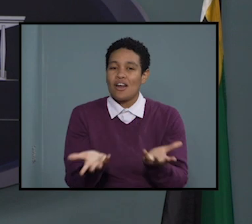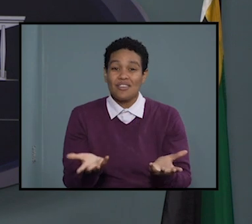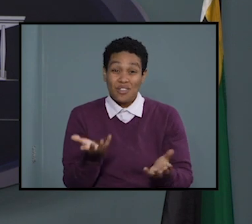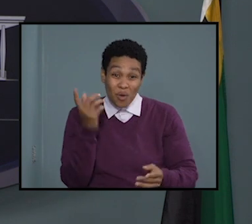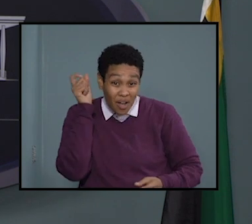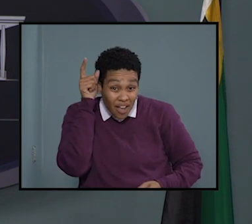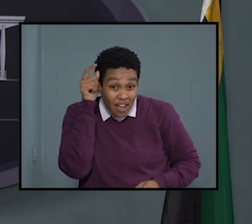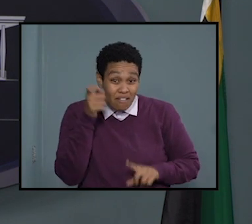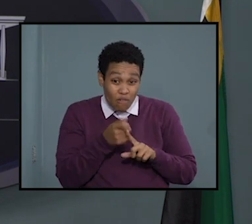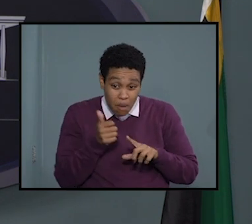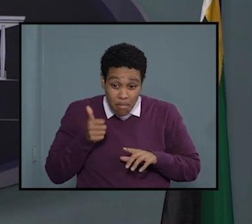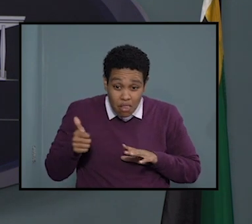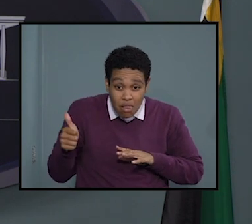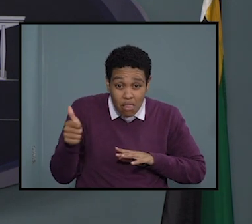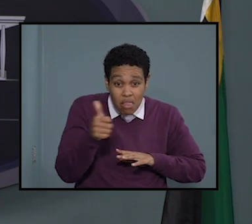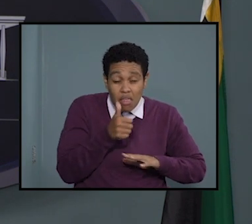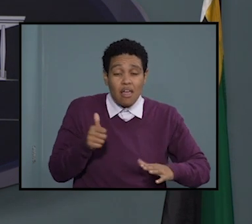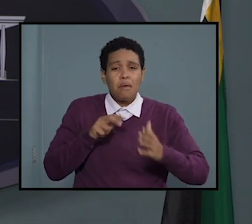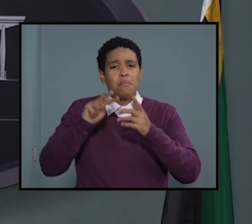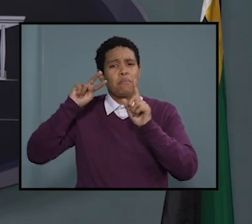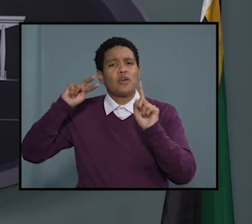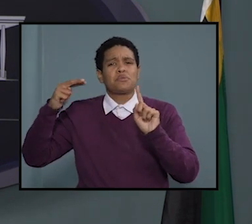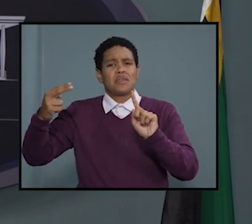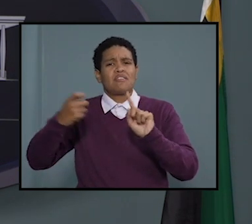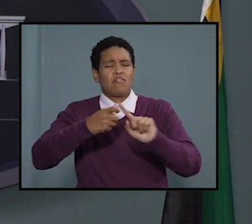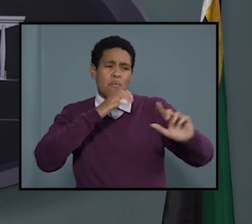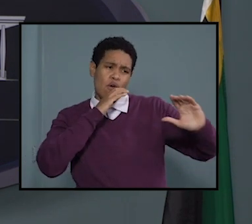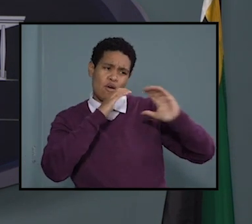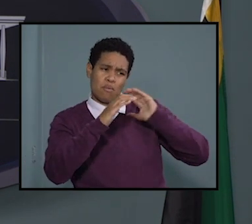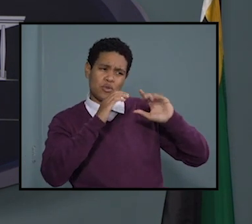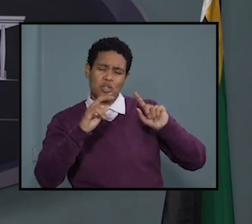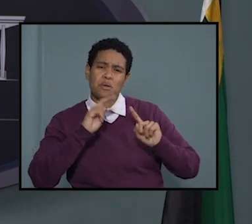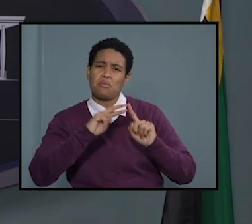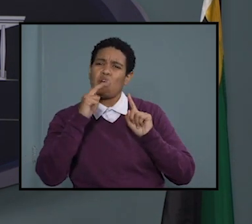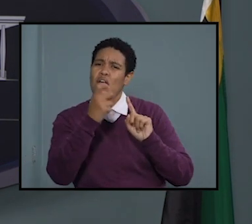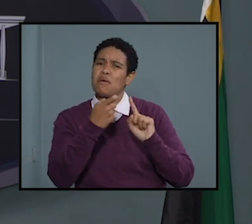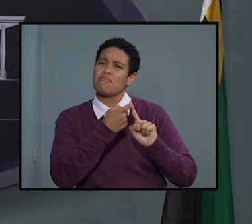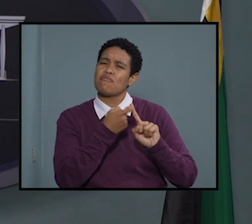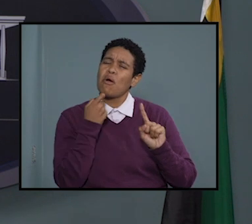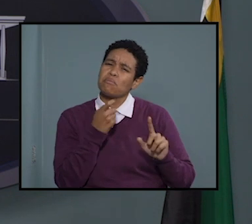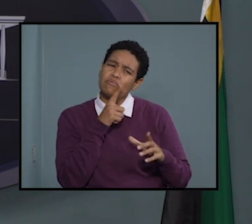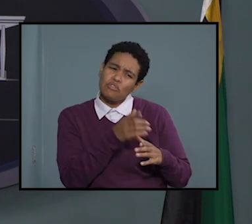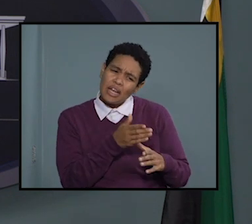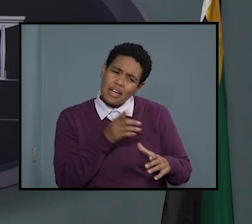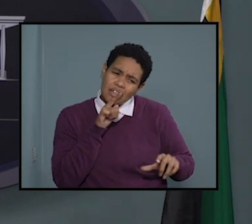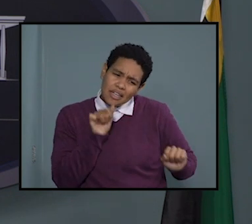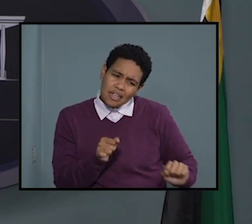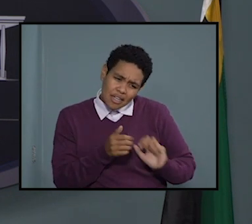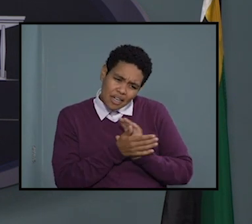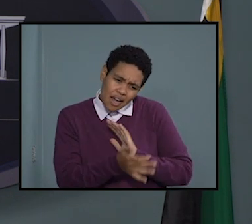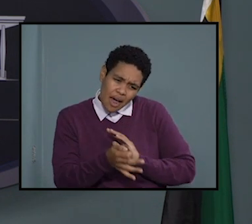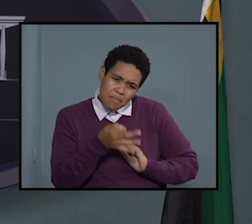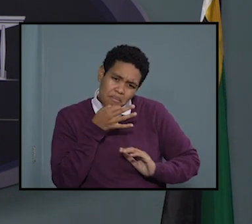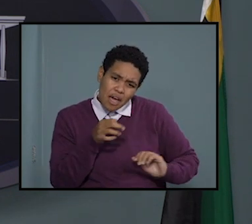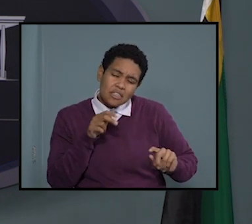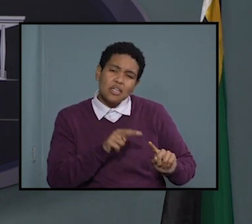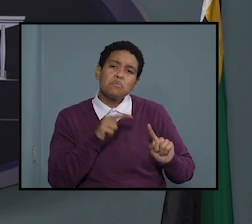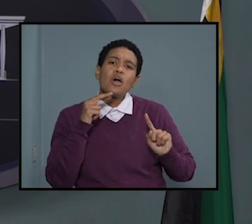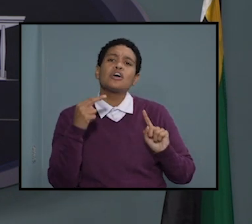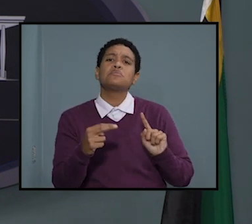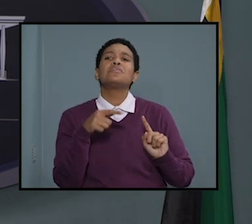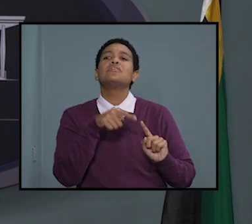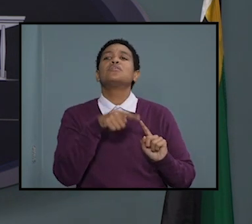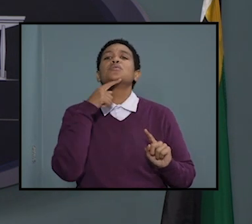logistical perspective, from a communication perspective, and from a sheer capacity perspective, this is